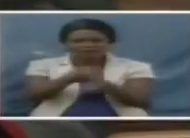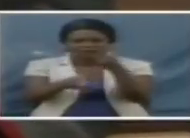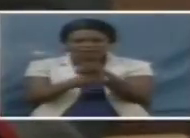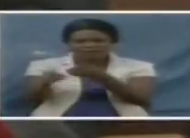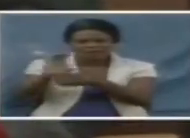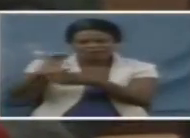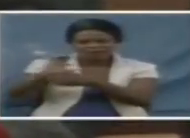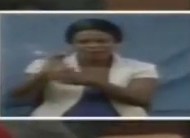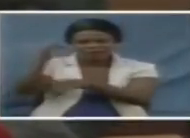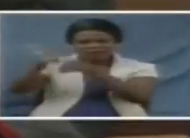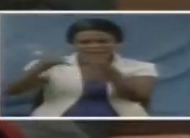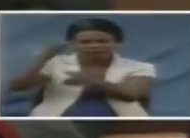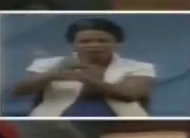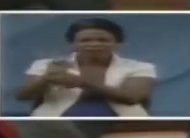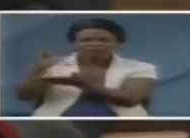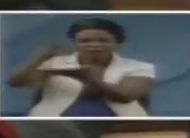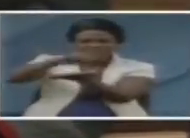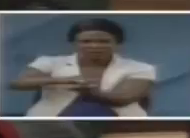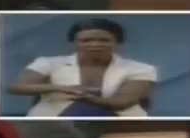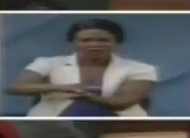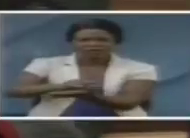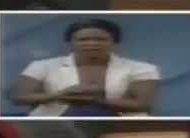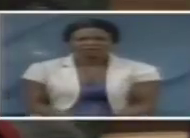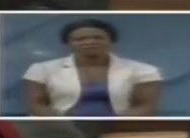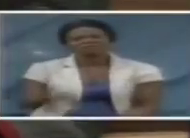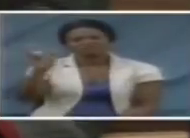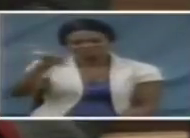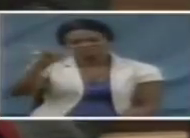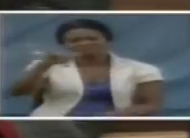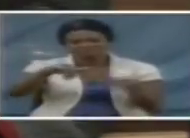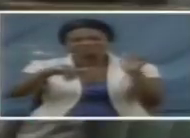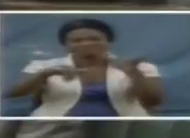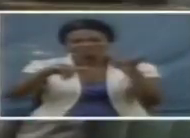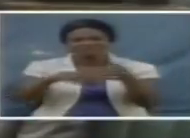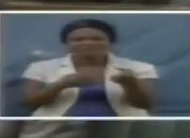the construction of the Commonwealth International Airport.